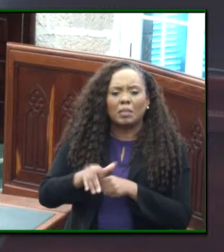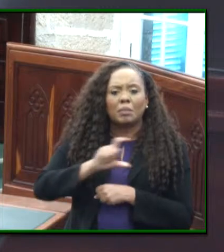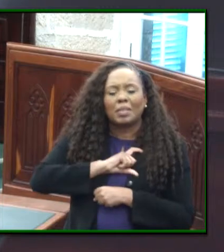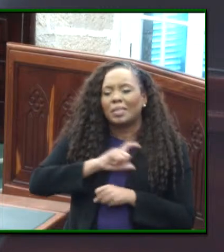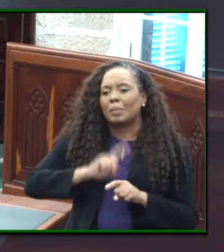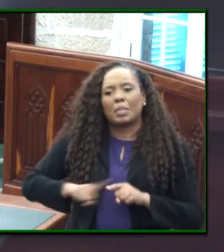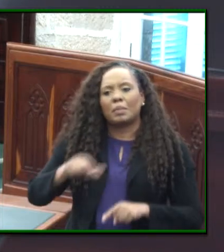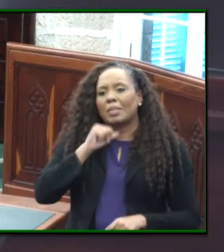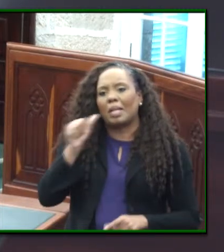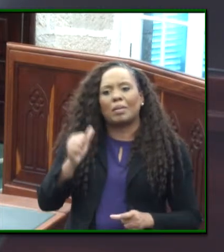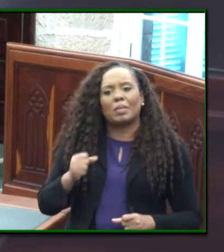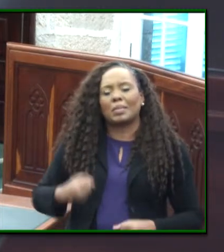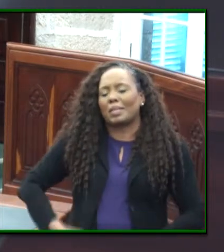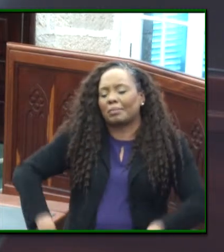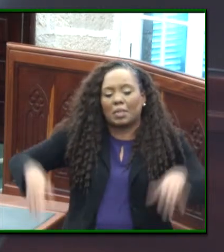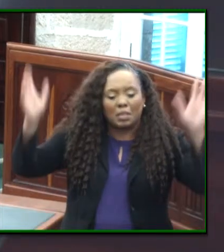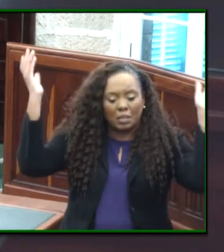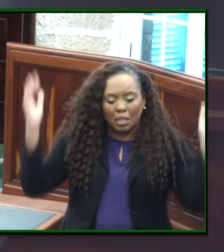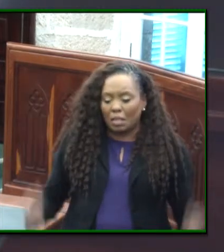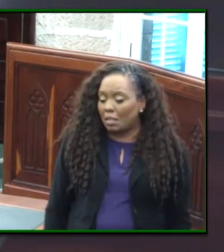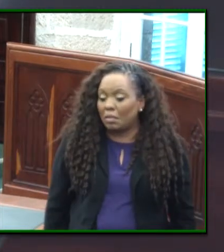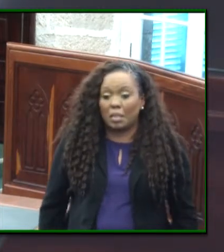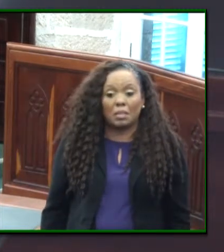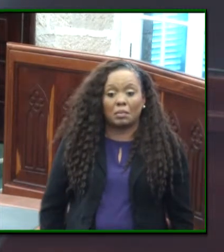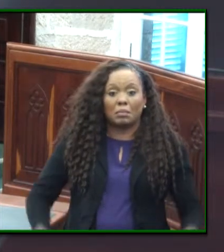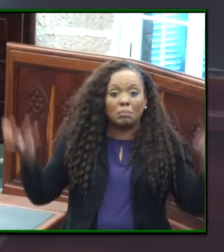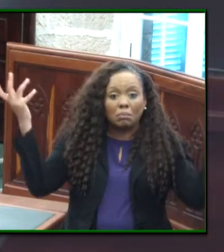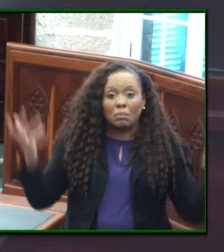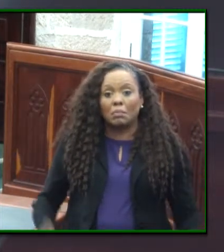air and give up. We will continue on that path.